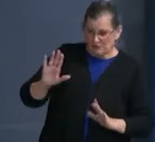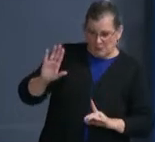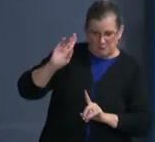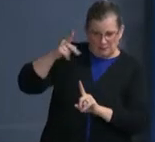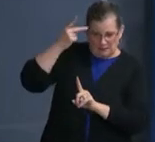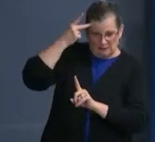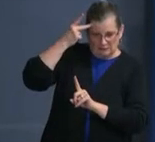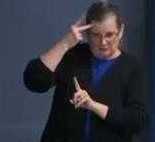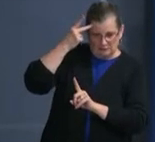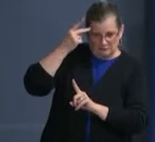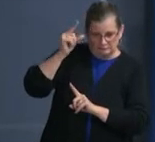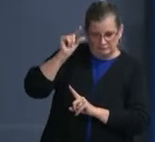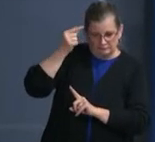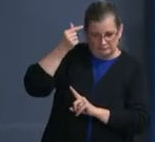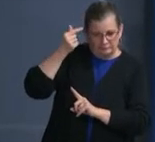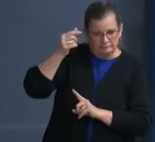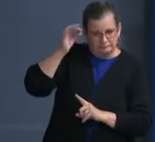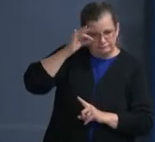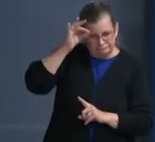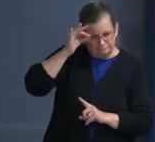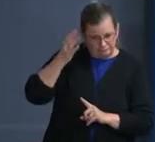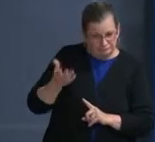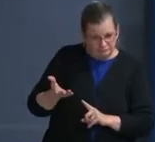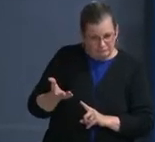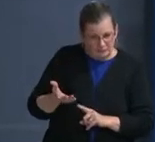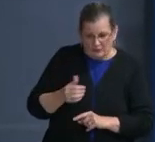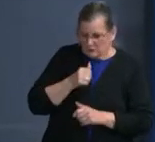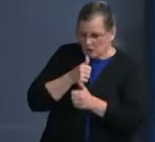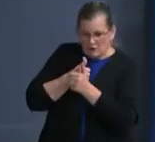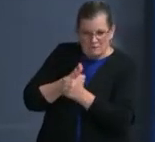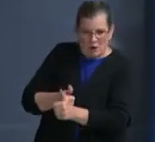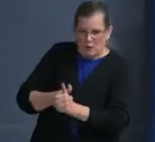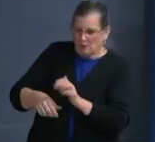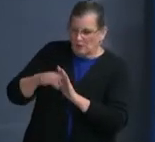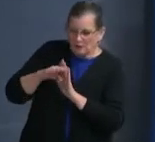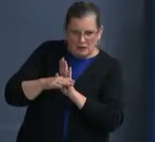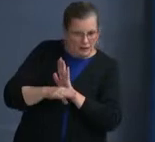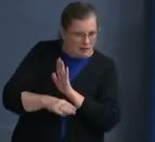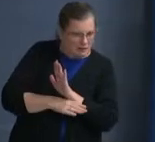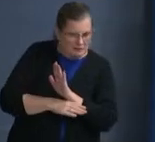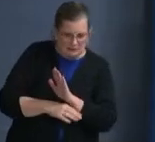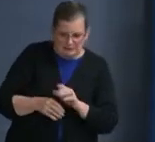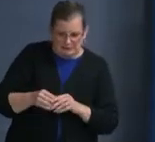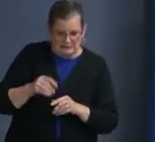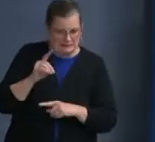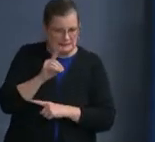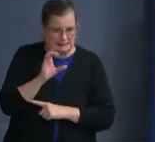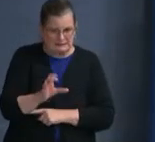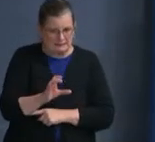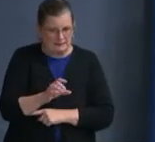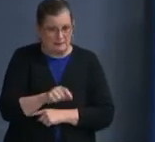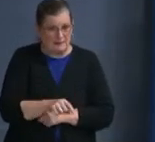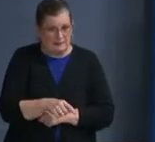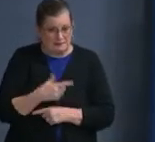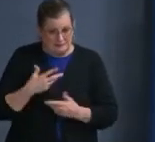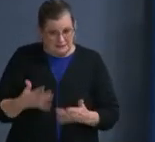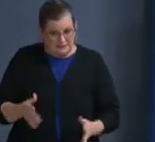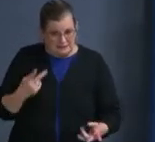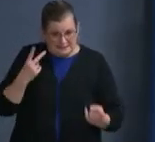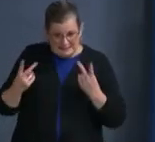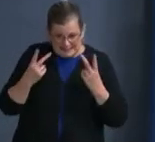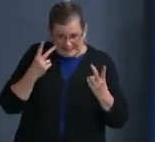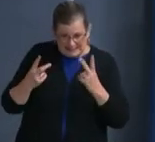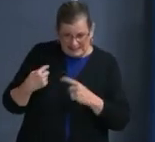ideology. We just don't subscribe to those views here in the district. And we have seen over the last